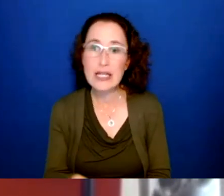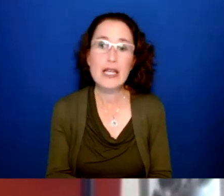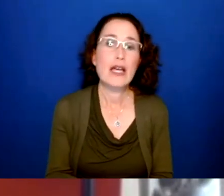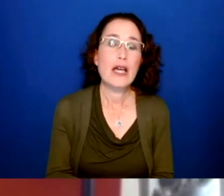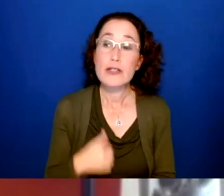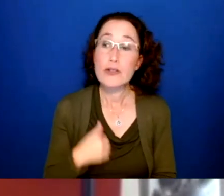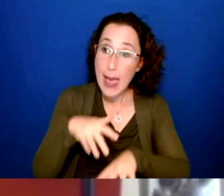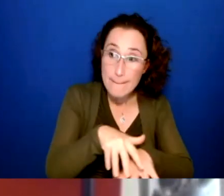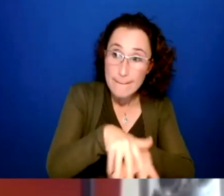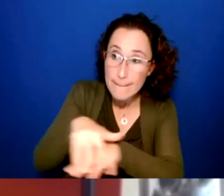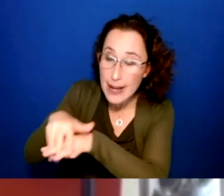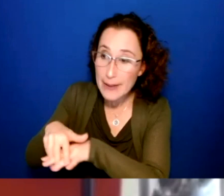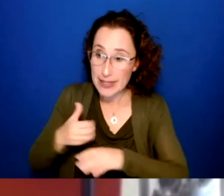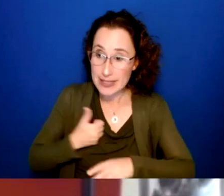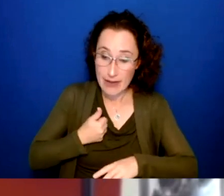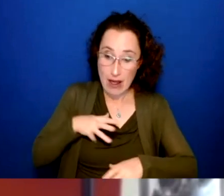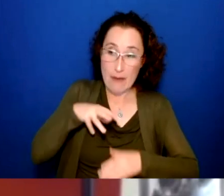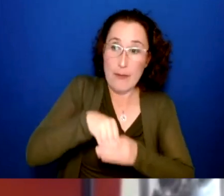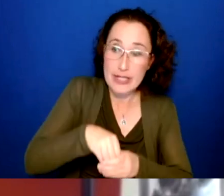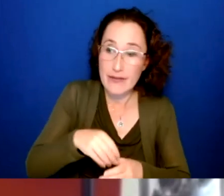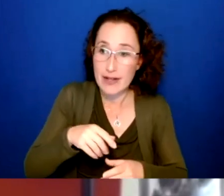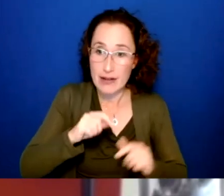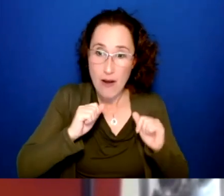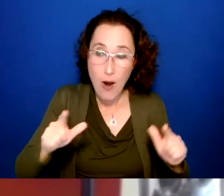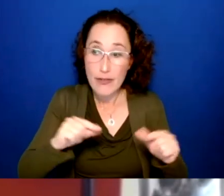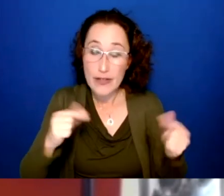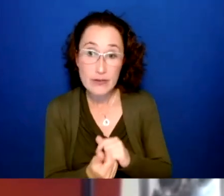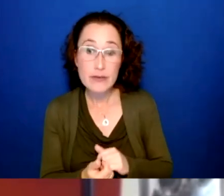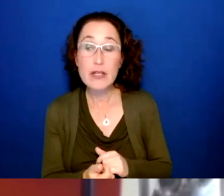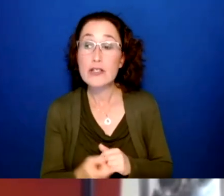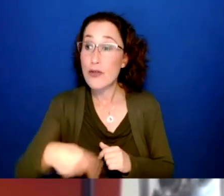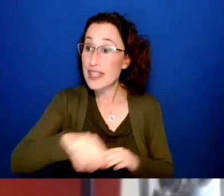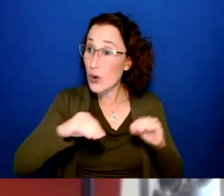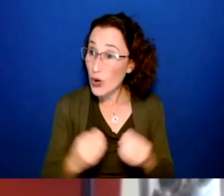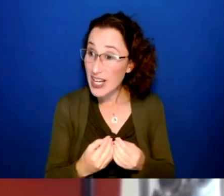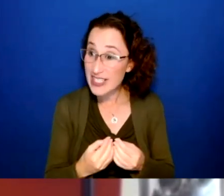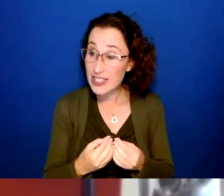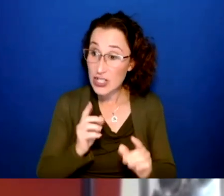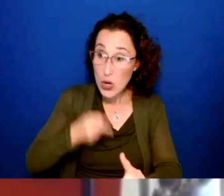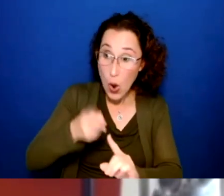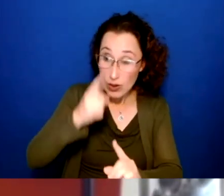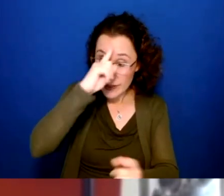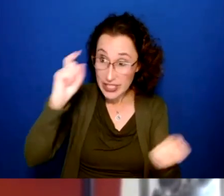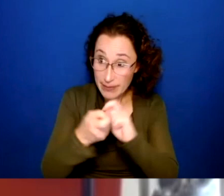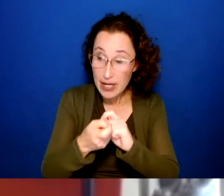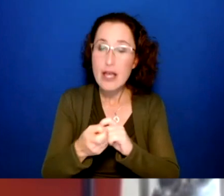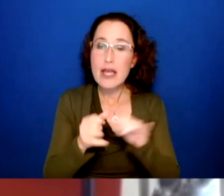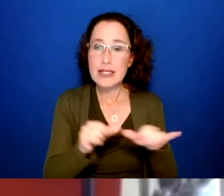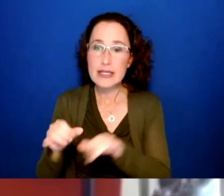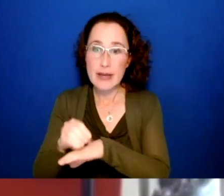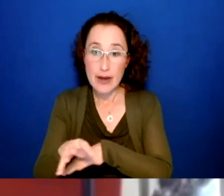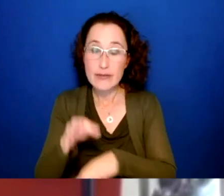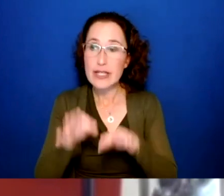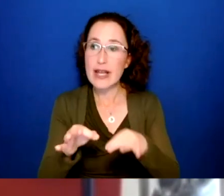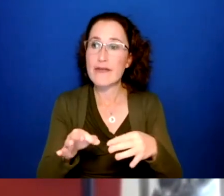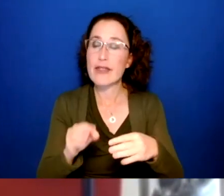groups. And I started noticing that across these organizations that change people's minds professionally, they tended to have the exact same advice. And if they put it into a